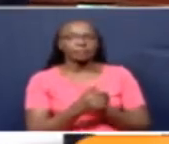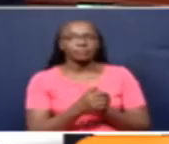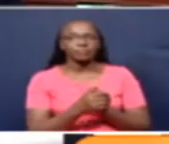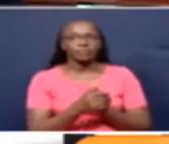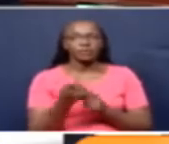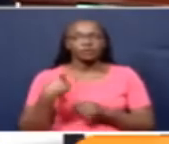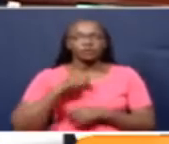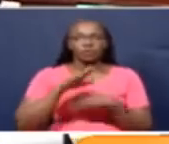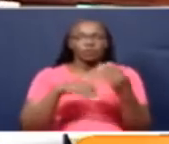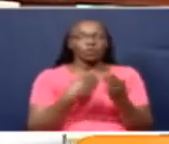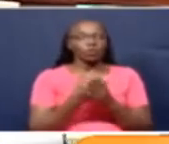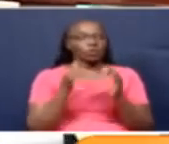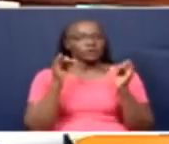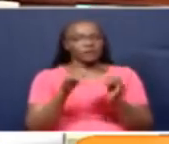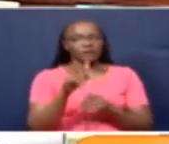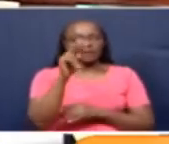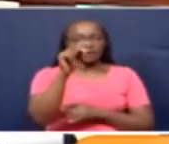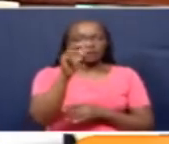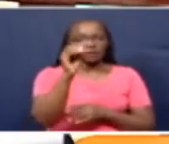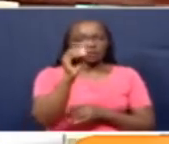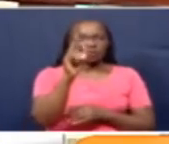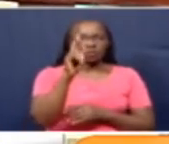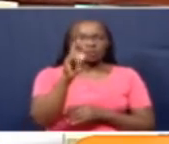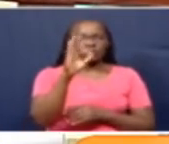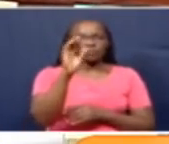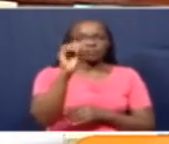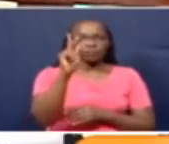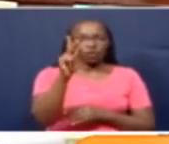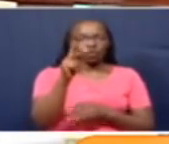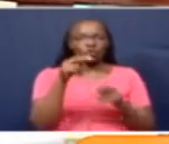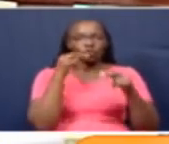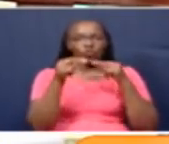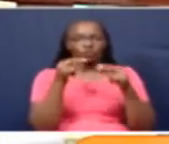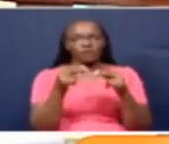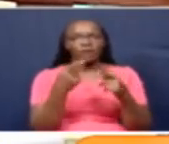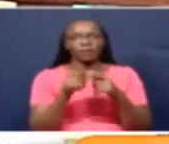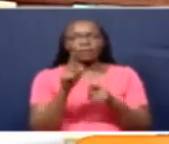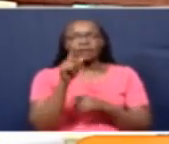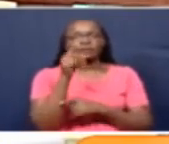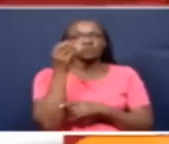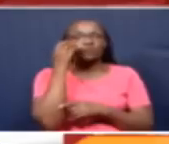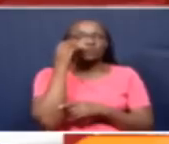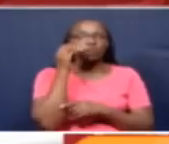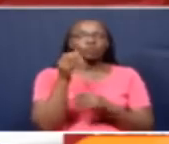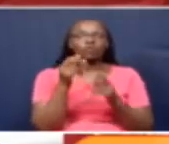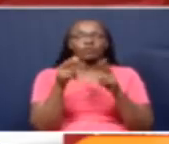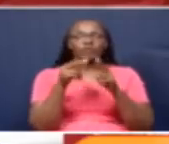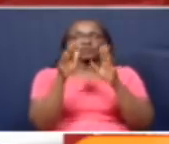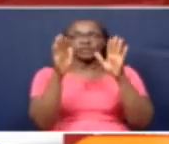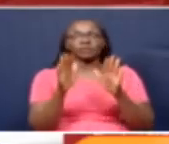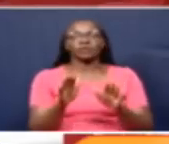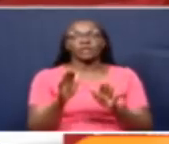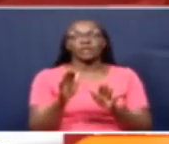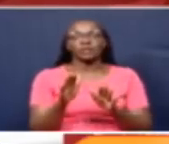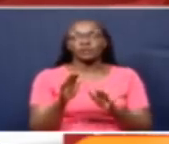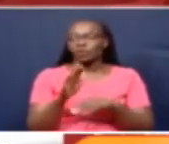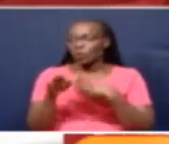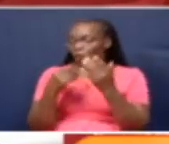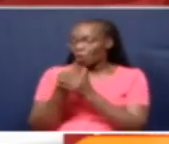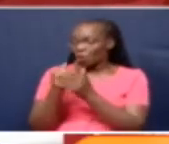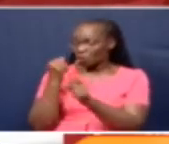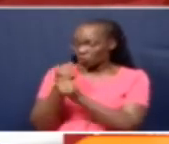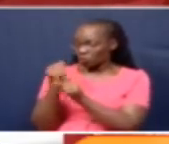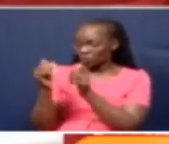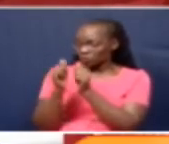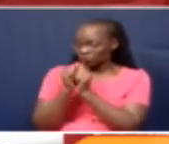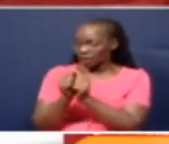stayed at the Norfolk Hotel. But Tom was the instrumental of doing Did you all perform together or separately? No, we didn't perform together.